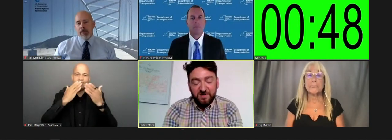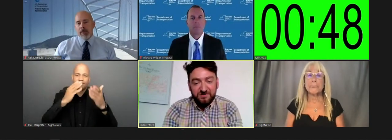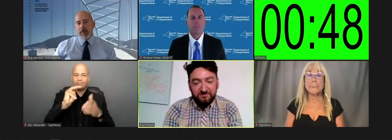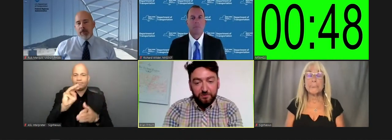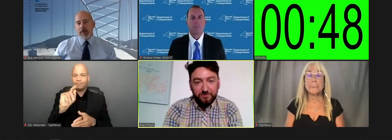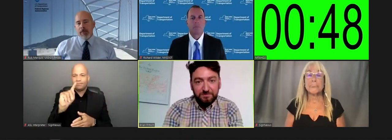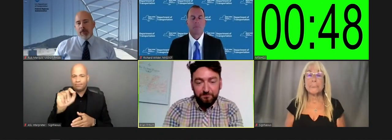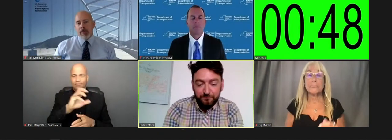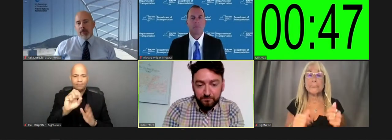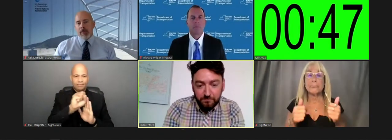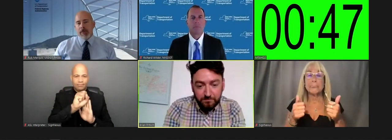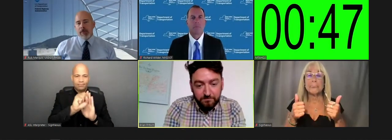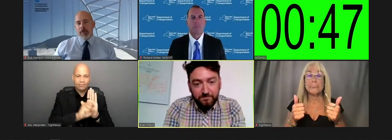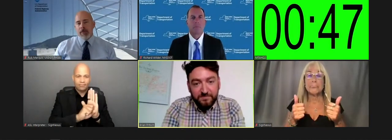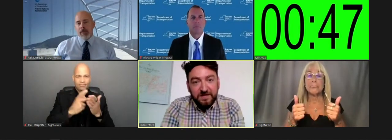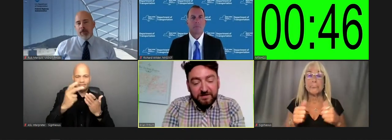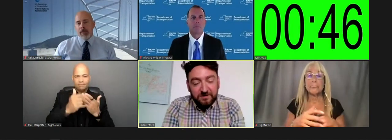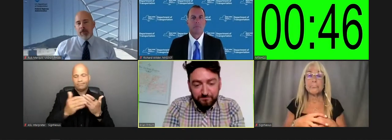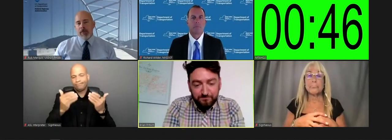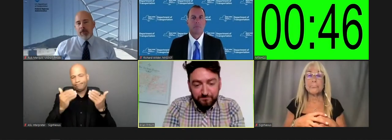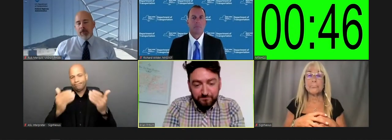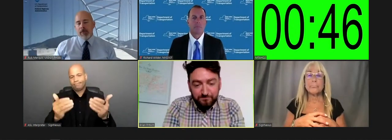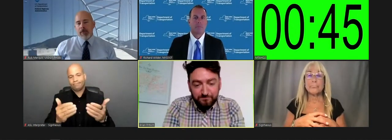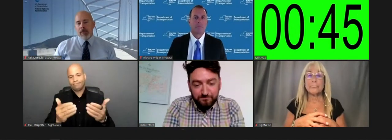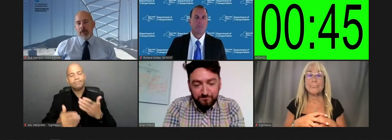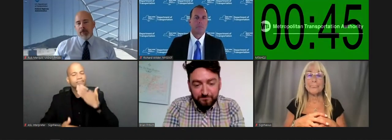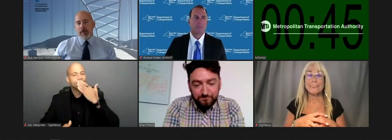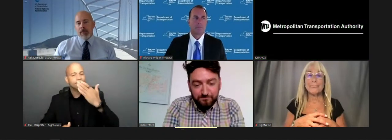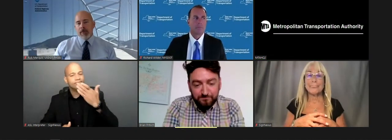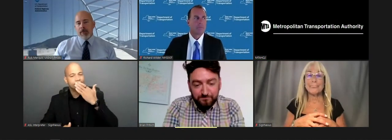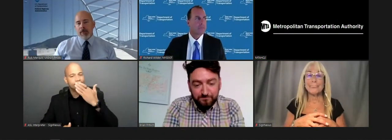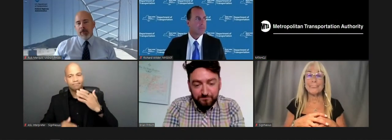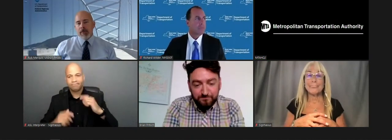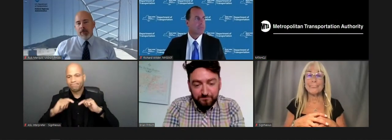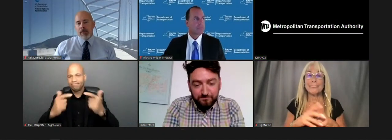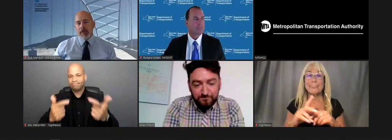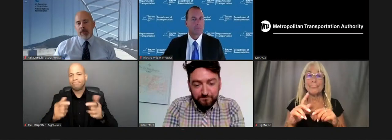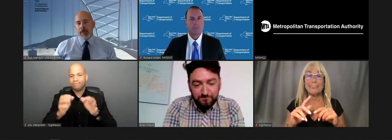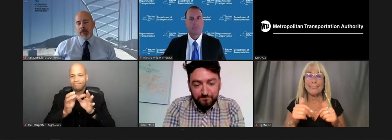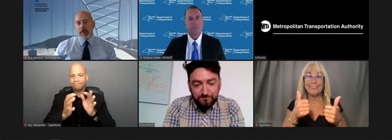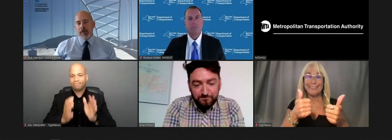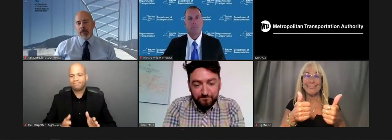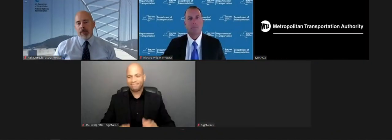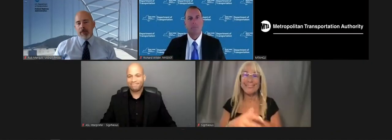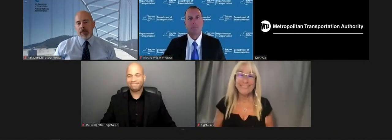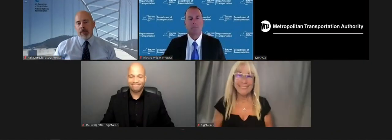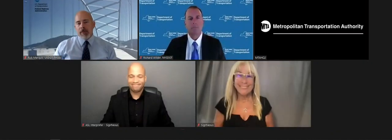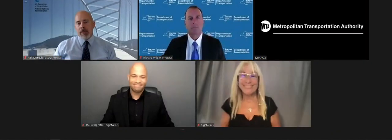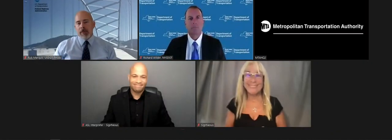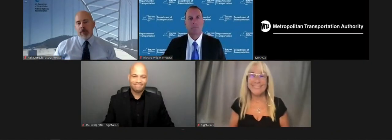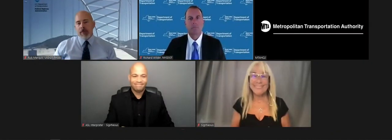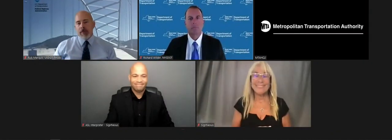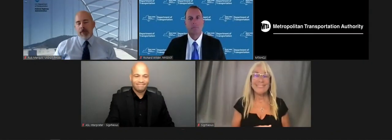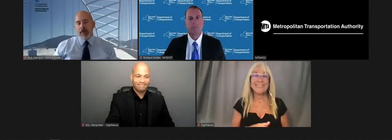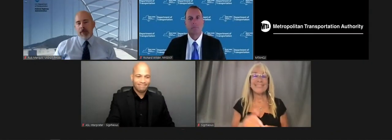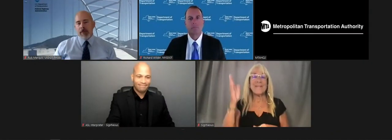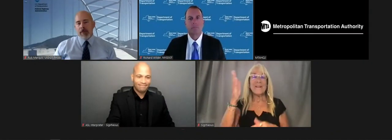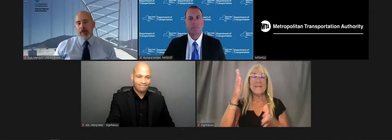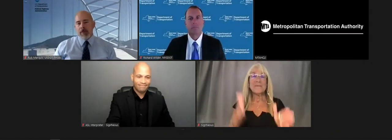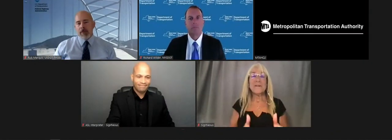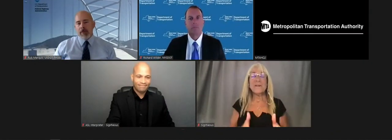moving this project forward thank you thank you our next speaker is Rocco